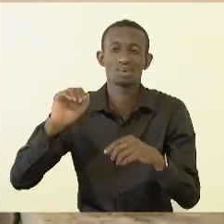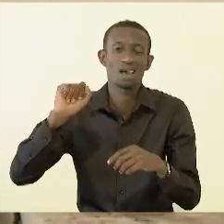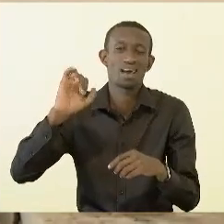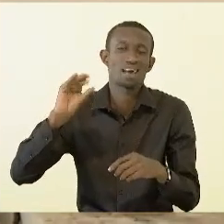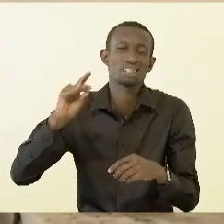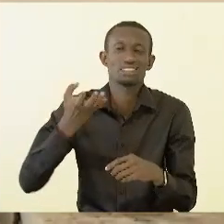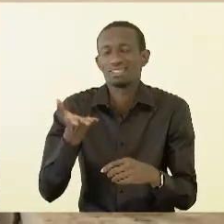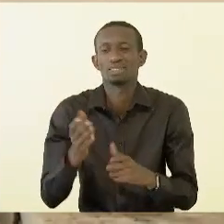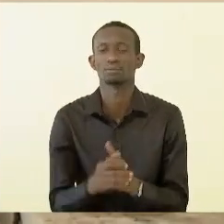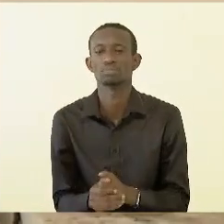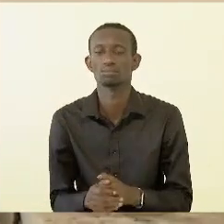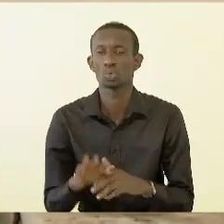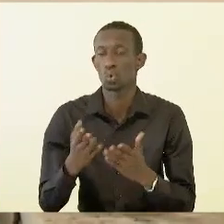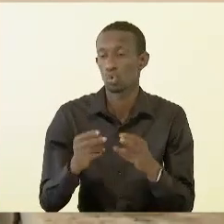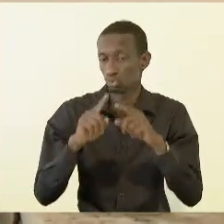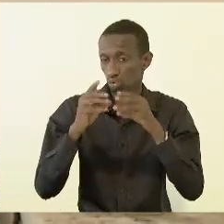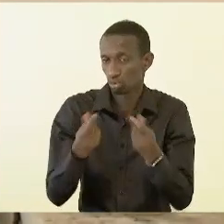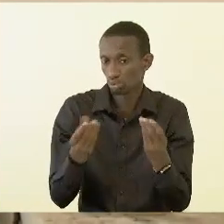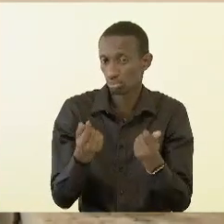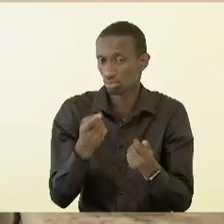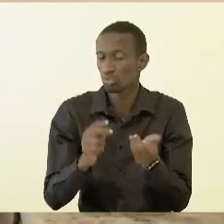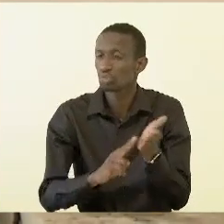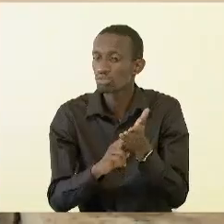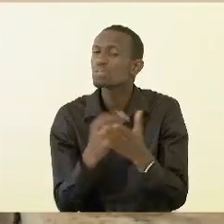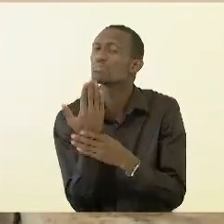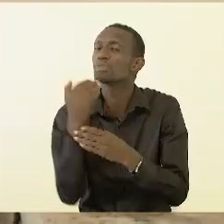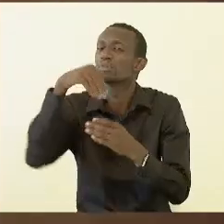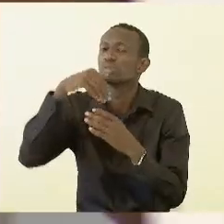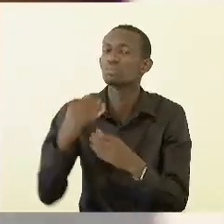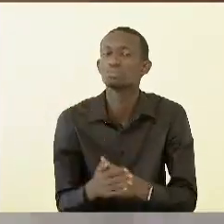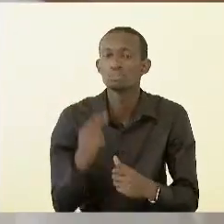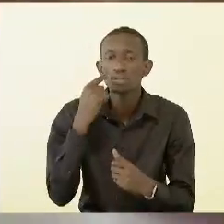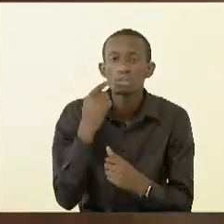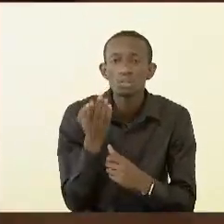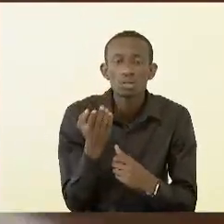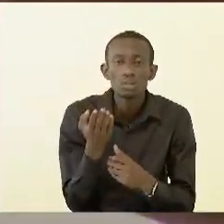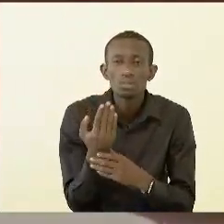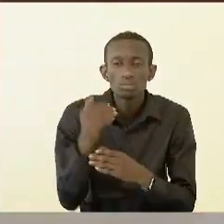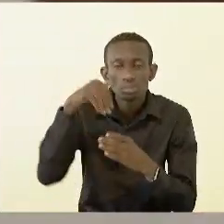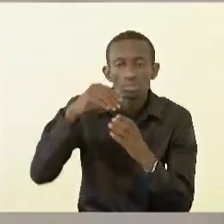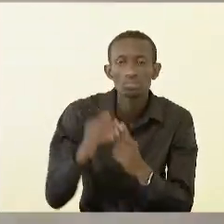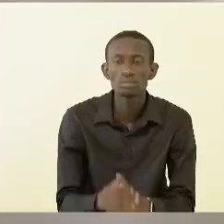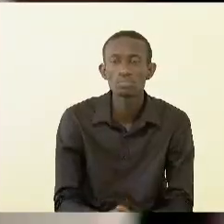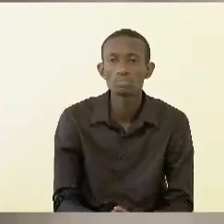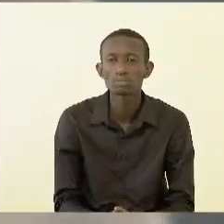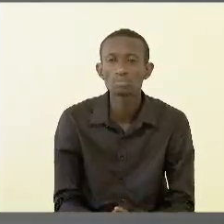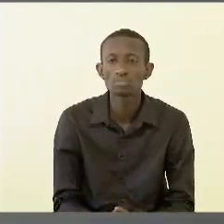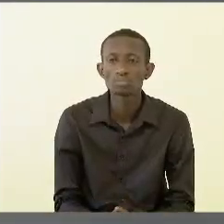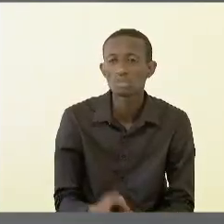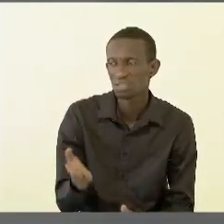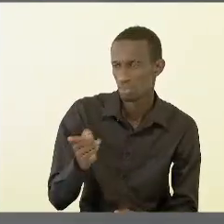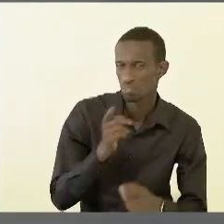of the solution by using the papers inside here. So you see there is a scale over there. And with